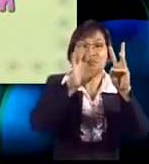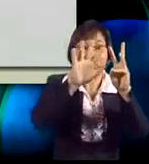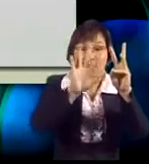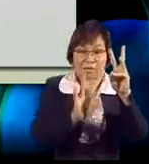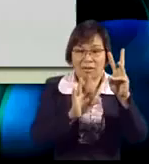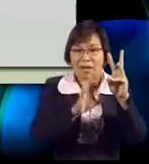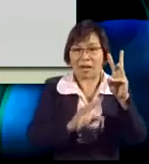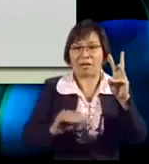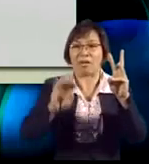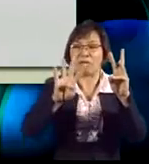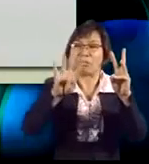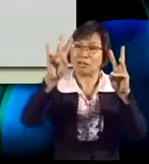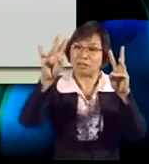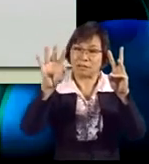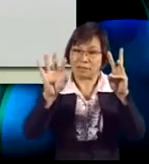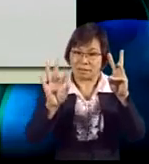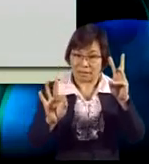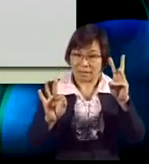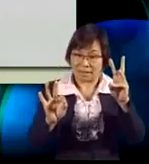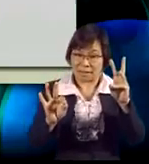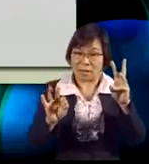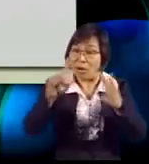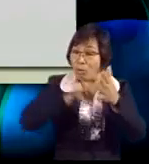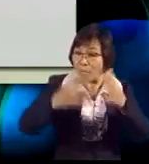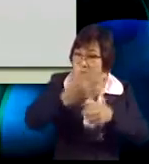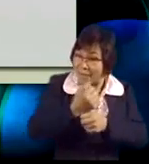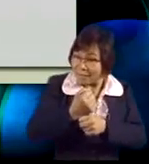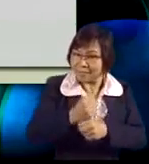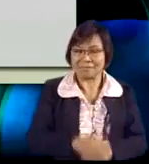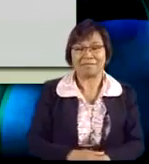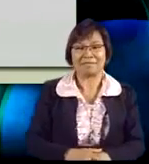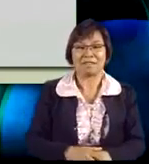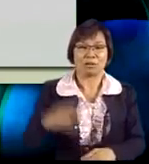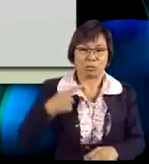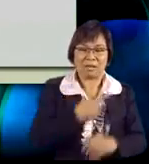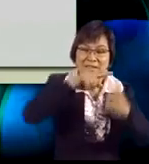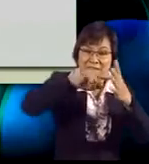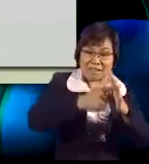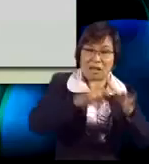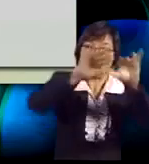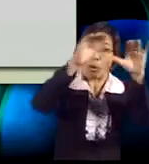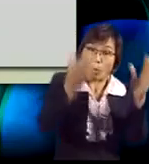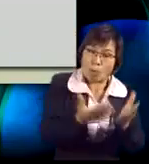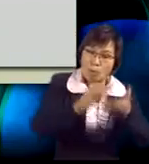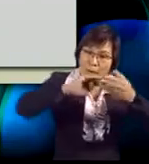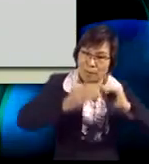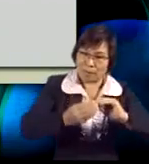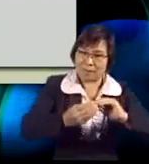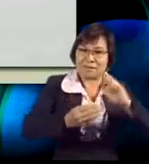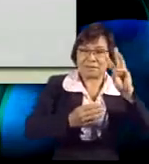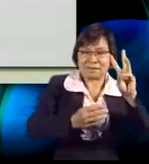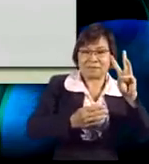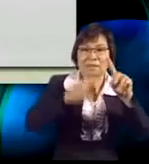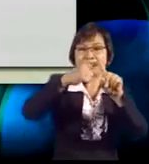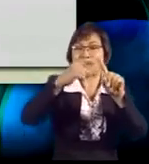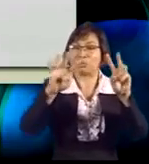If we add 6 and 5 nines and 4 and 7 nines, what should we get?